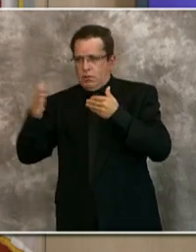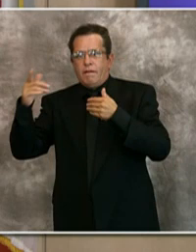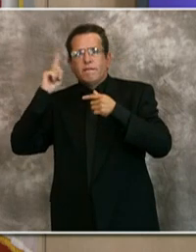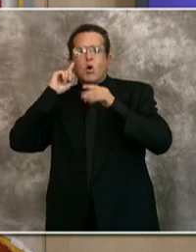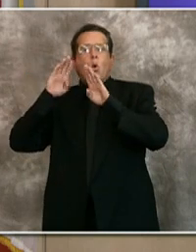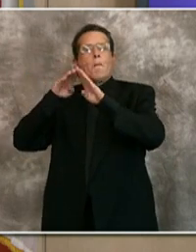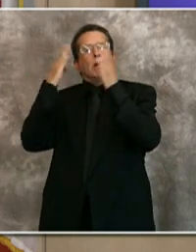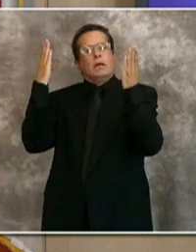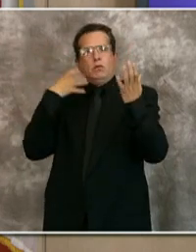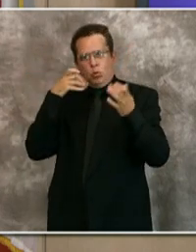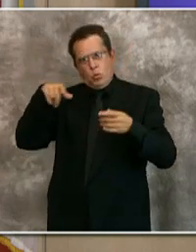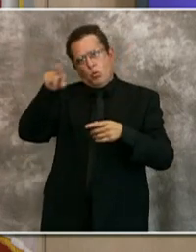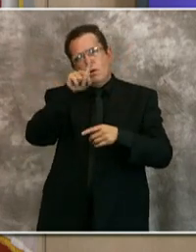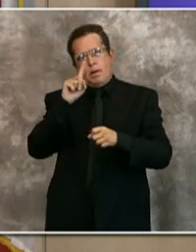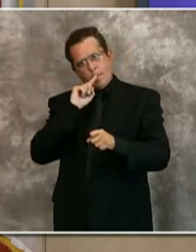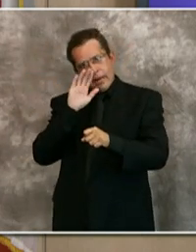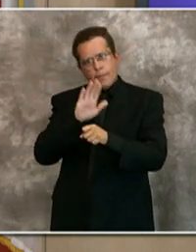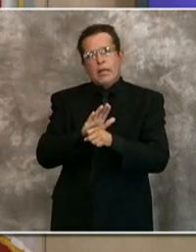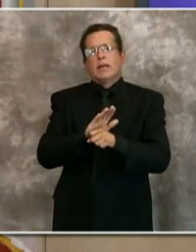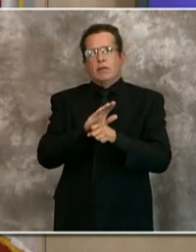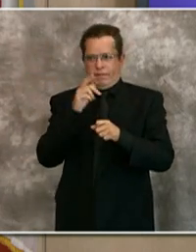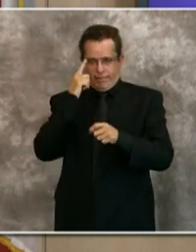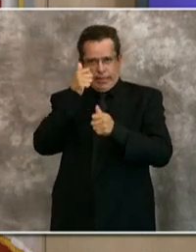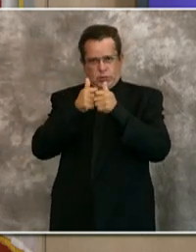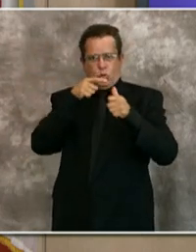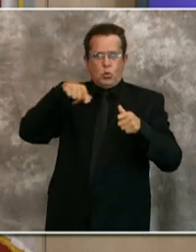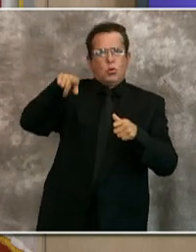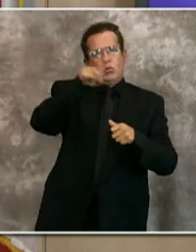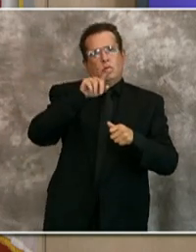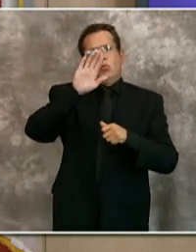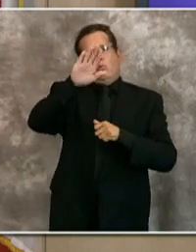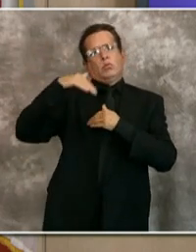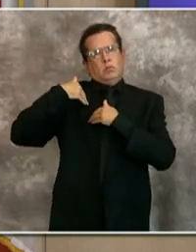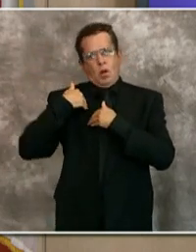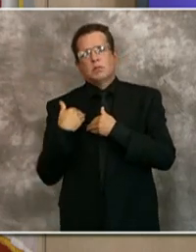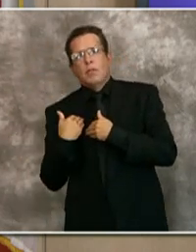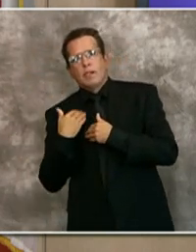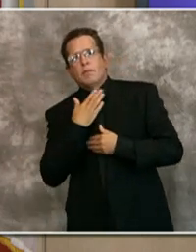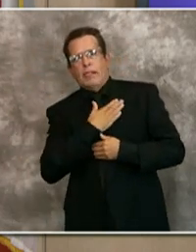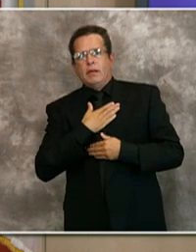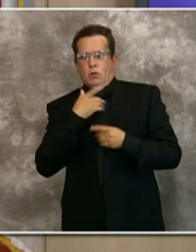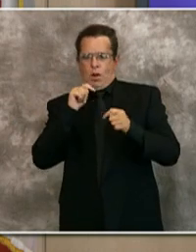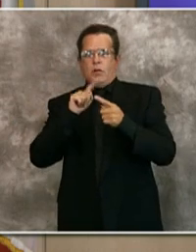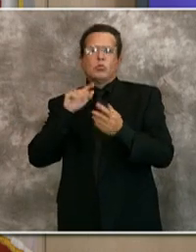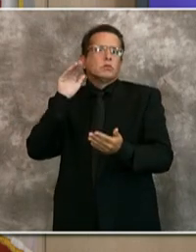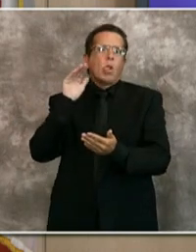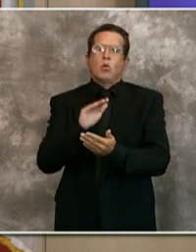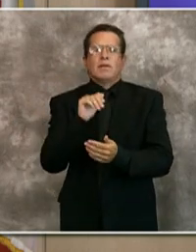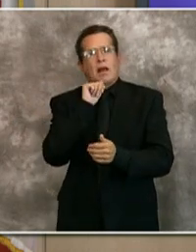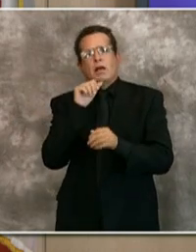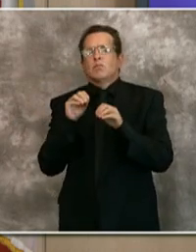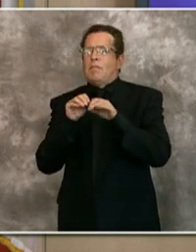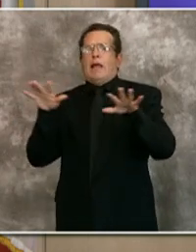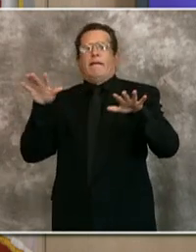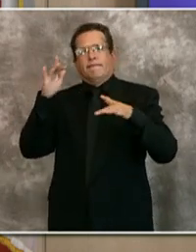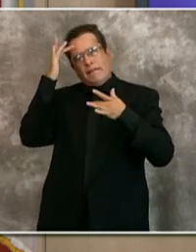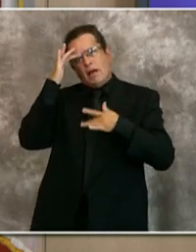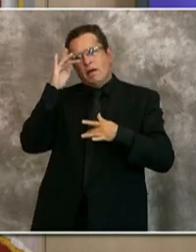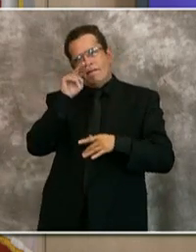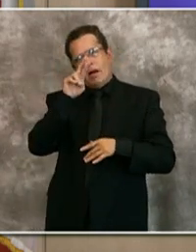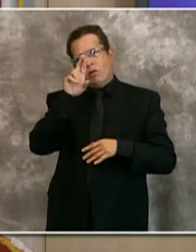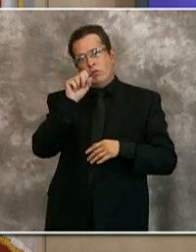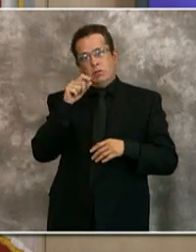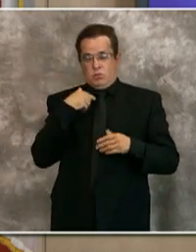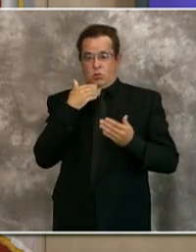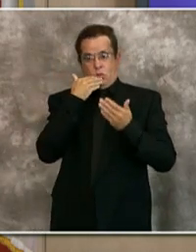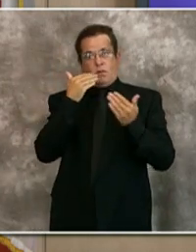that is the spirit of commitment, and that is the spirit of each and every one of us doing our part to try and slow the spread of coronavirus. We did a great